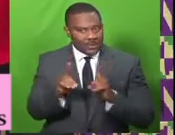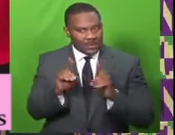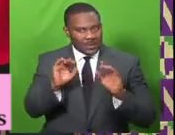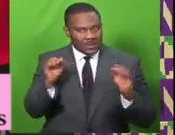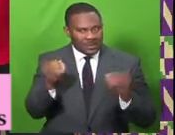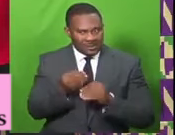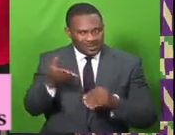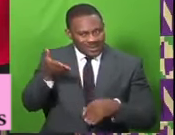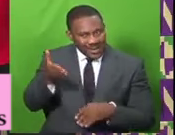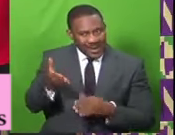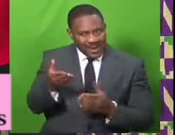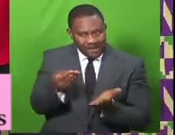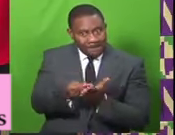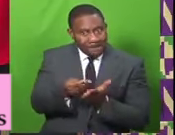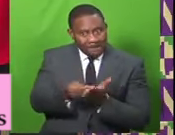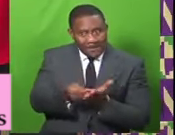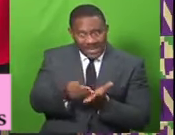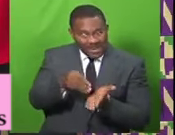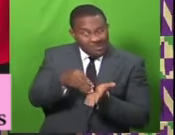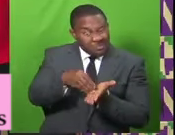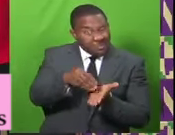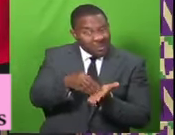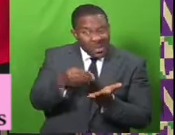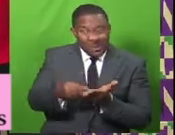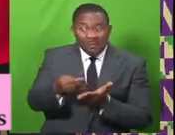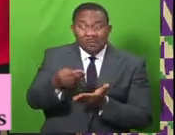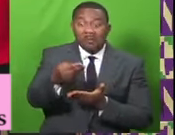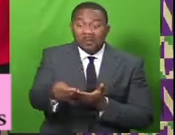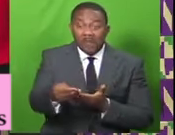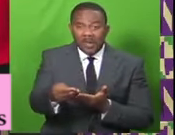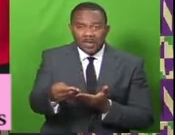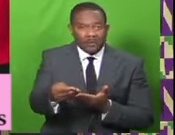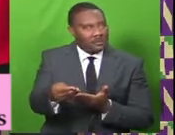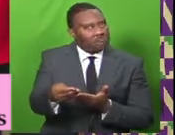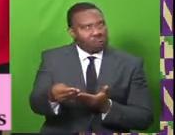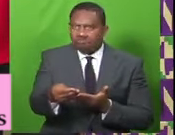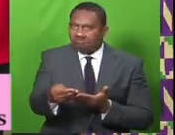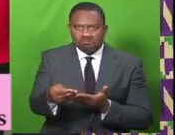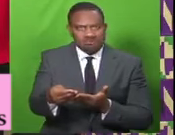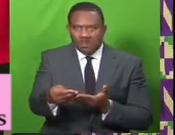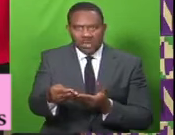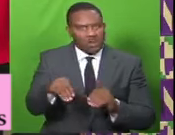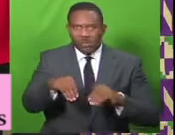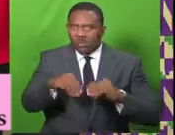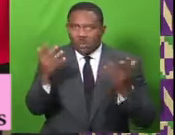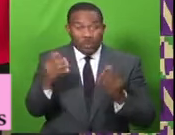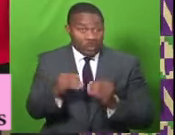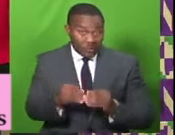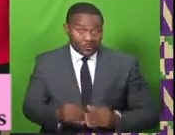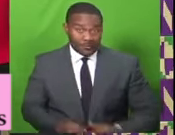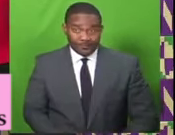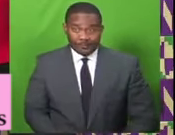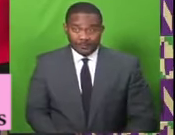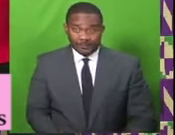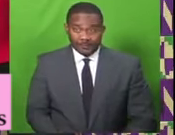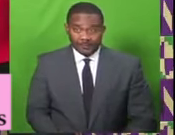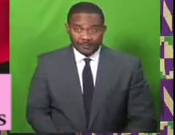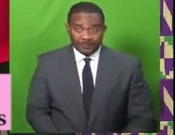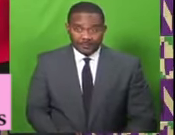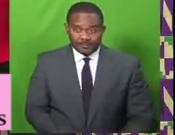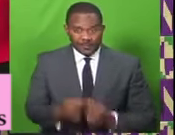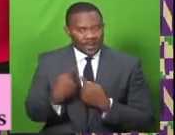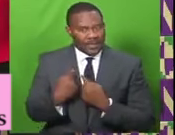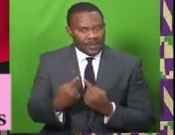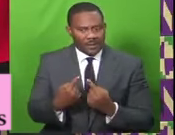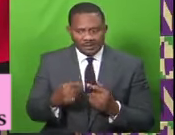became cashless. This is a major achievement by all standards. Since the start